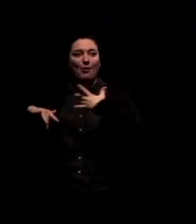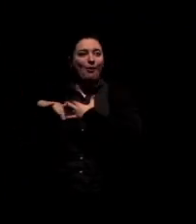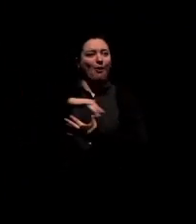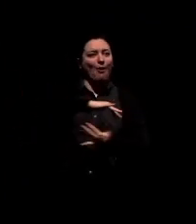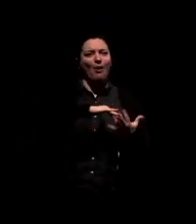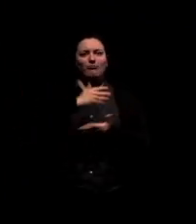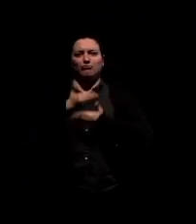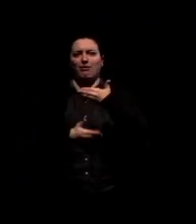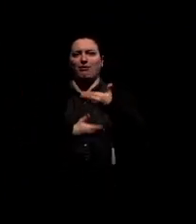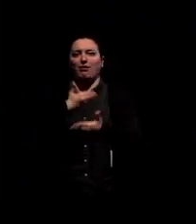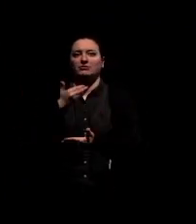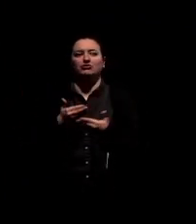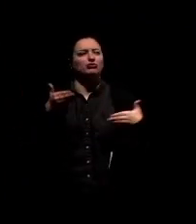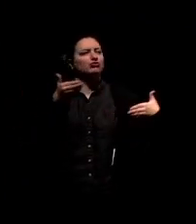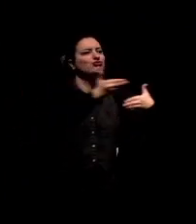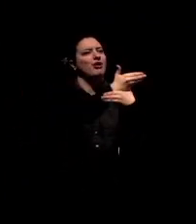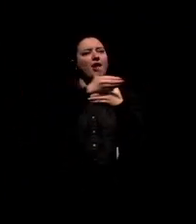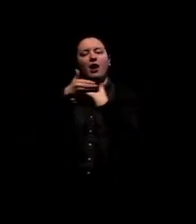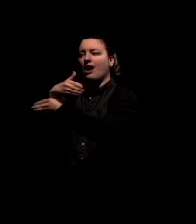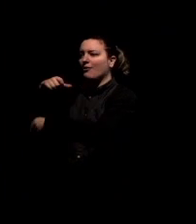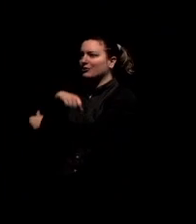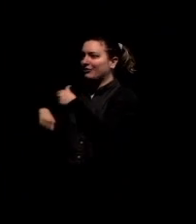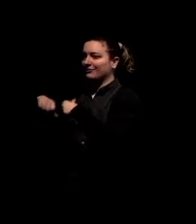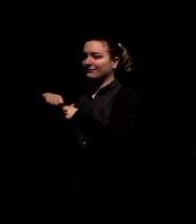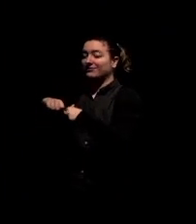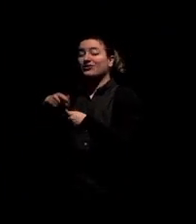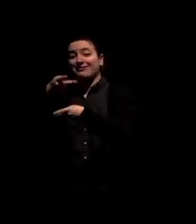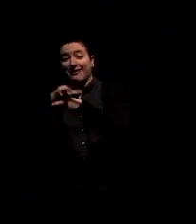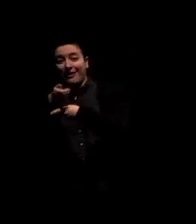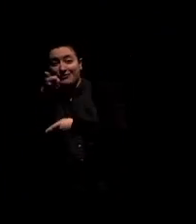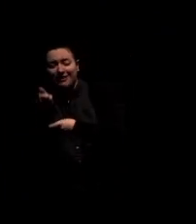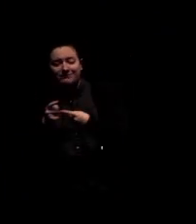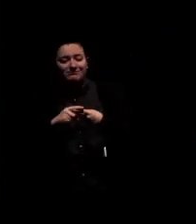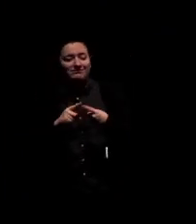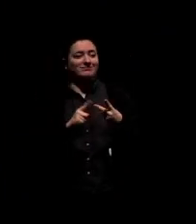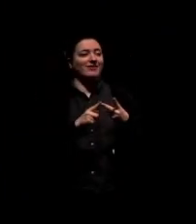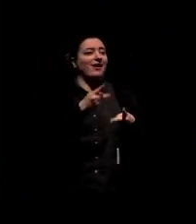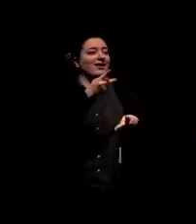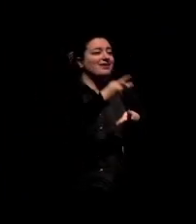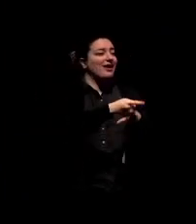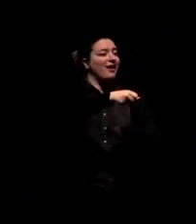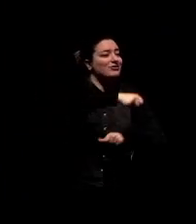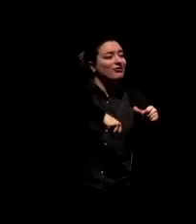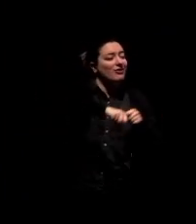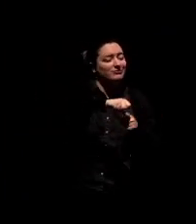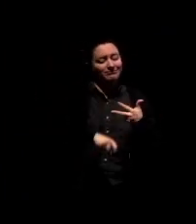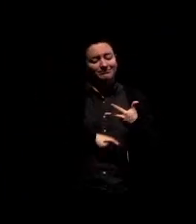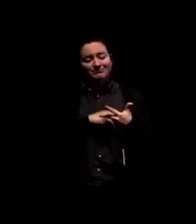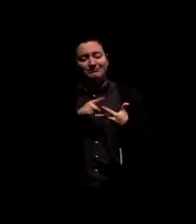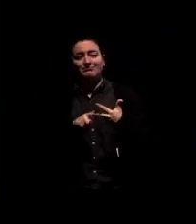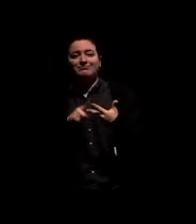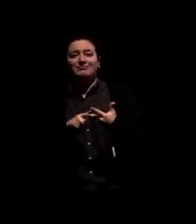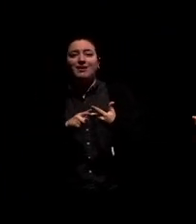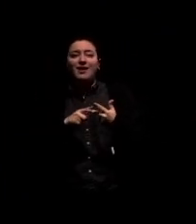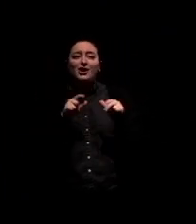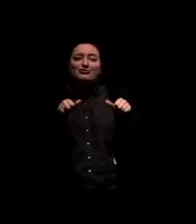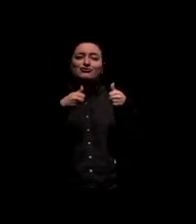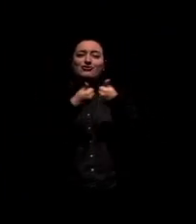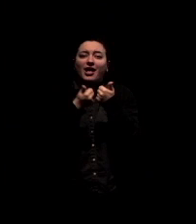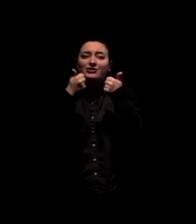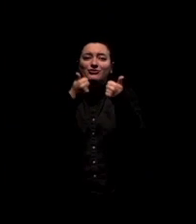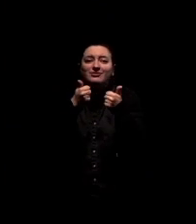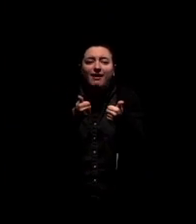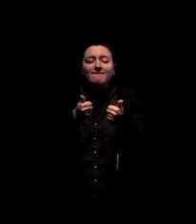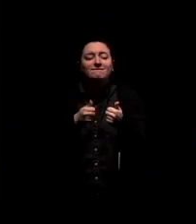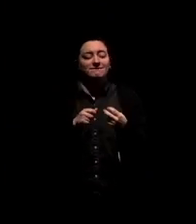in our community, so take care of yourself, take care of those around you, continue to educate and challenge yourself, and then share that education